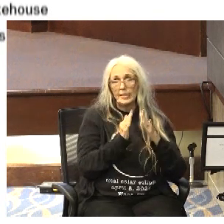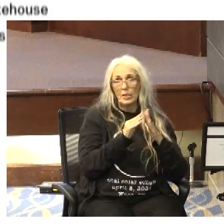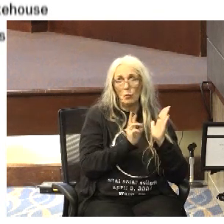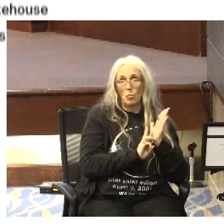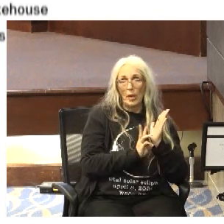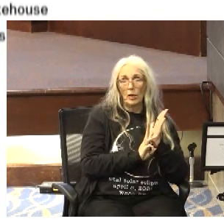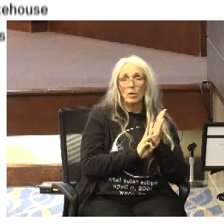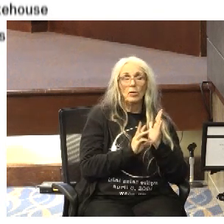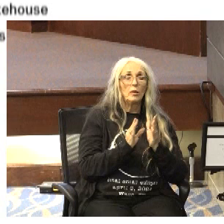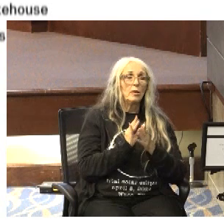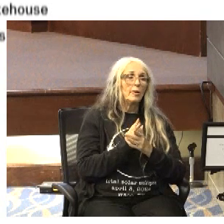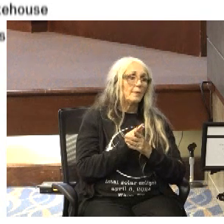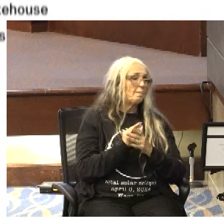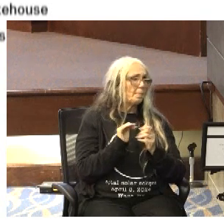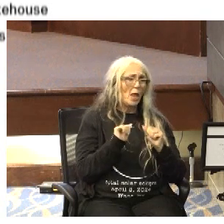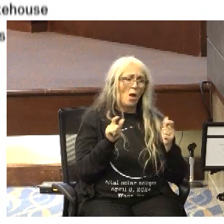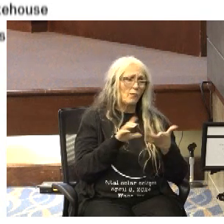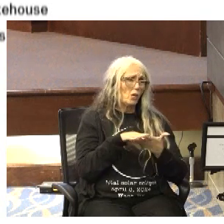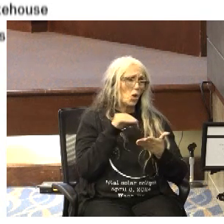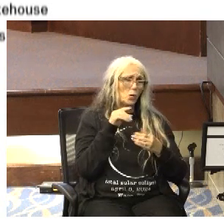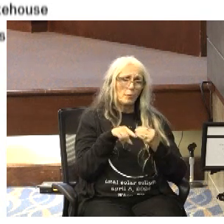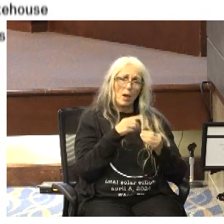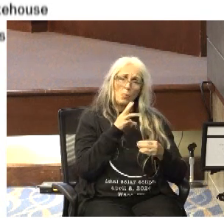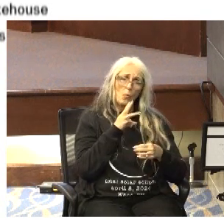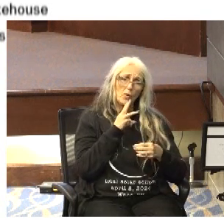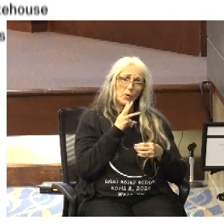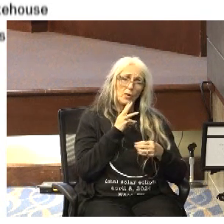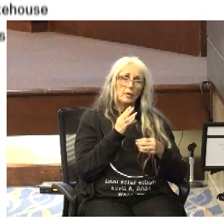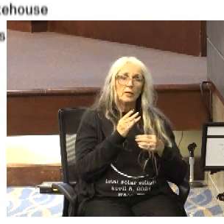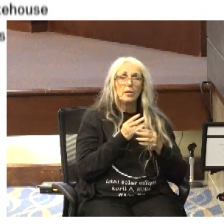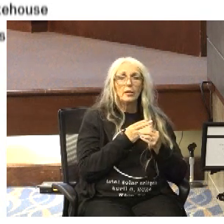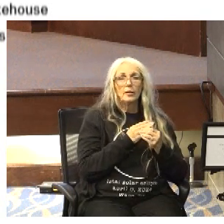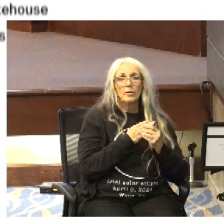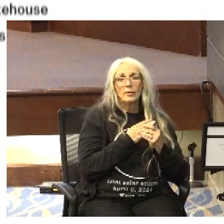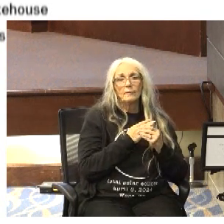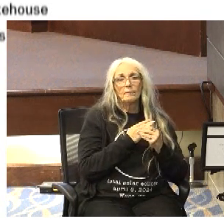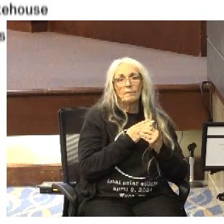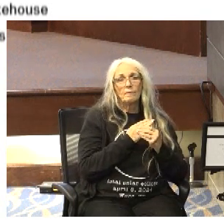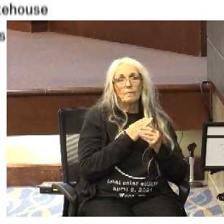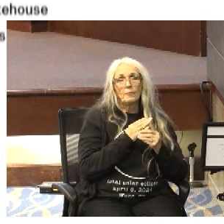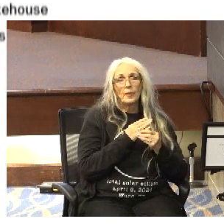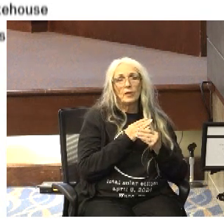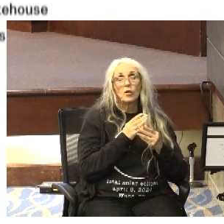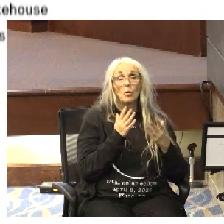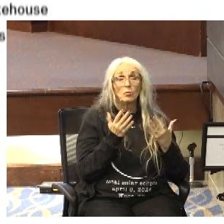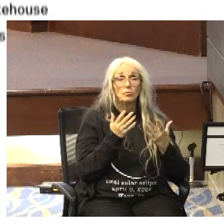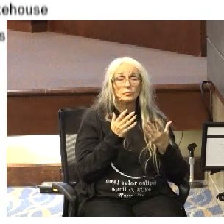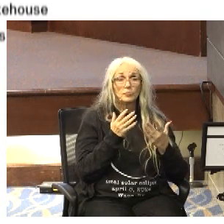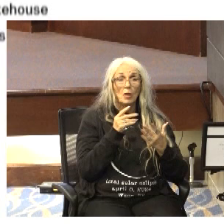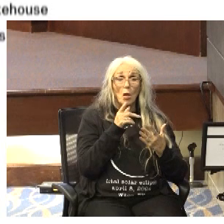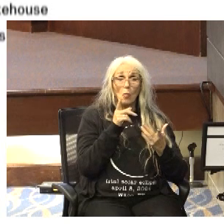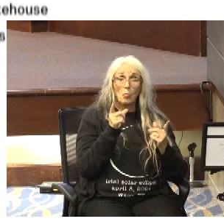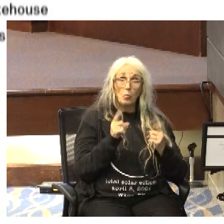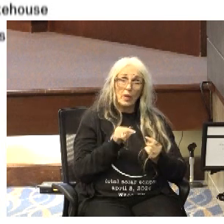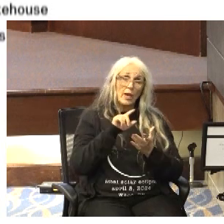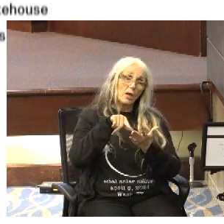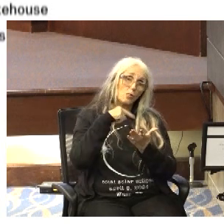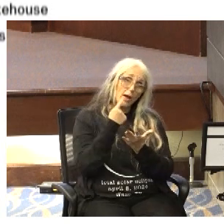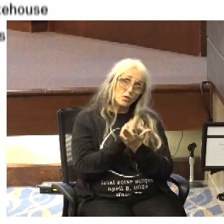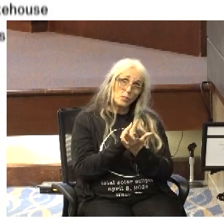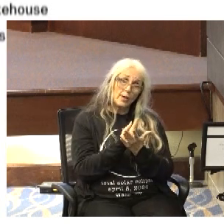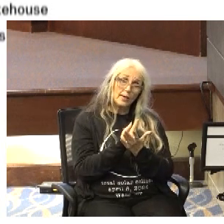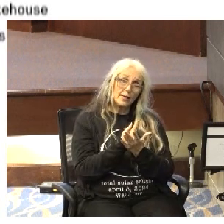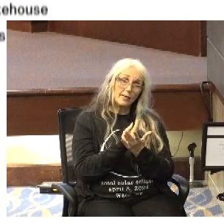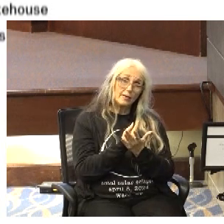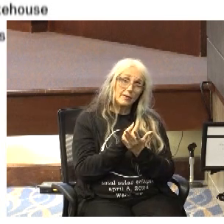this project, all we've learned about water. And so I had the head of my grad school when I graduated, when I